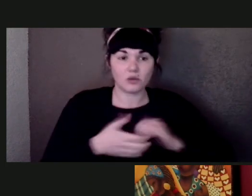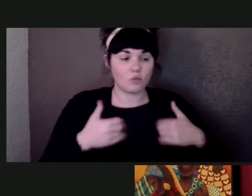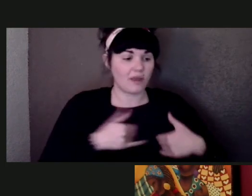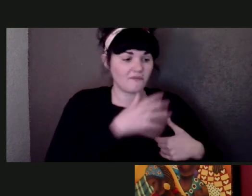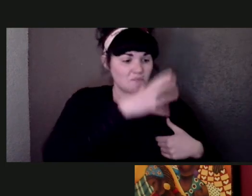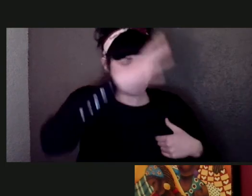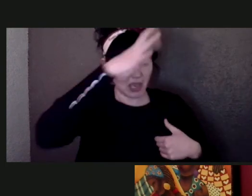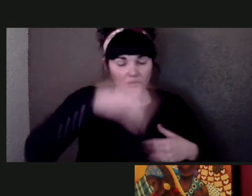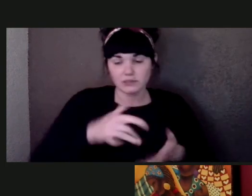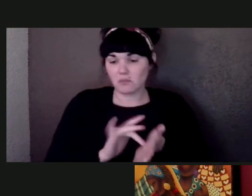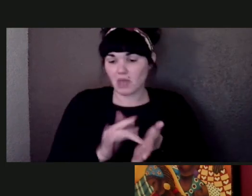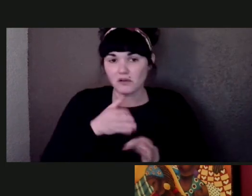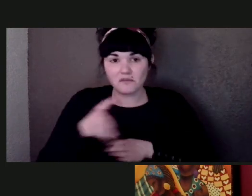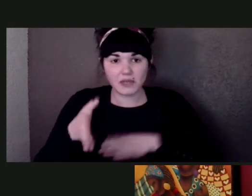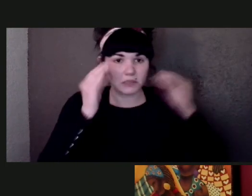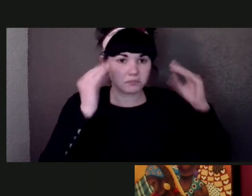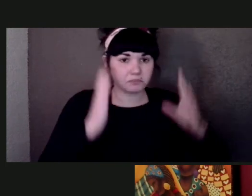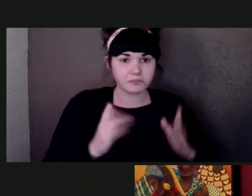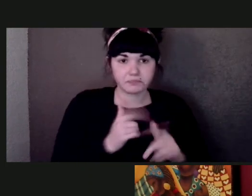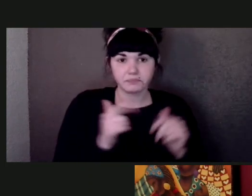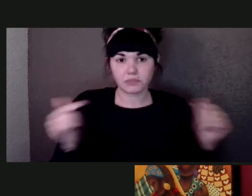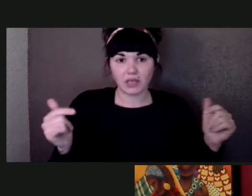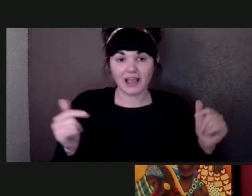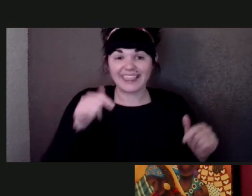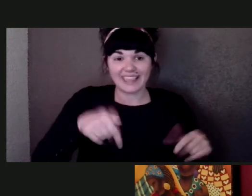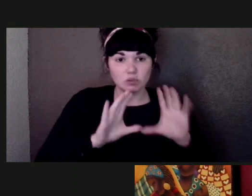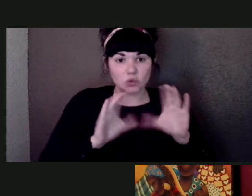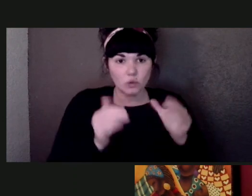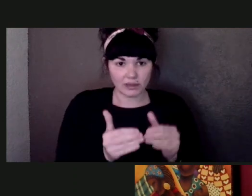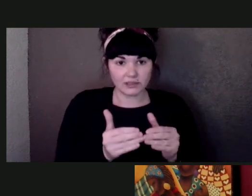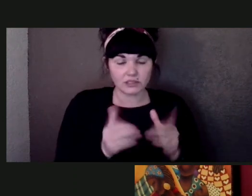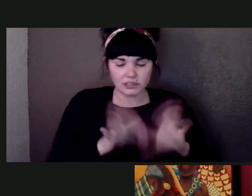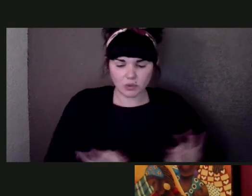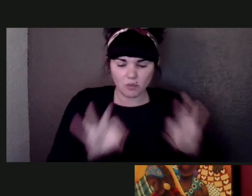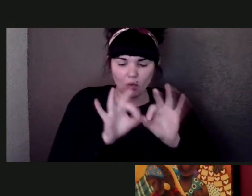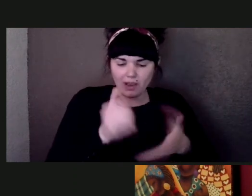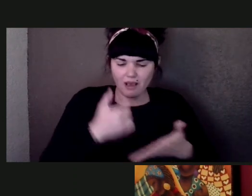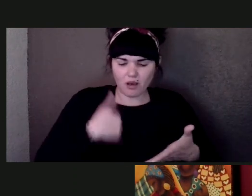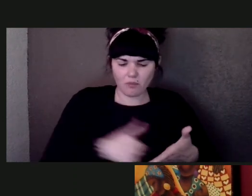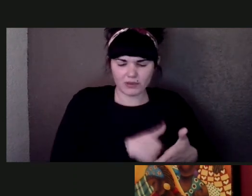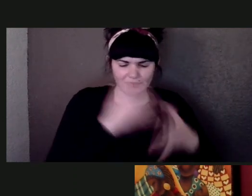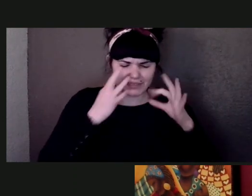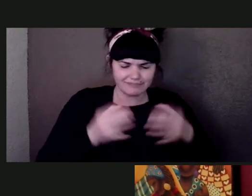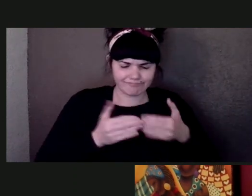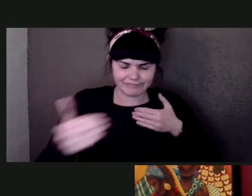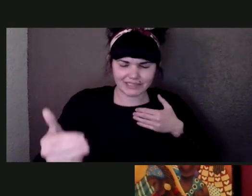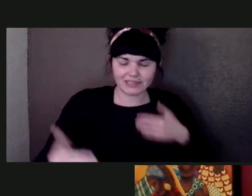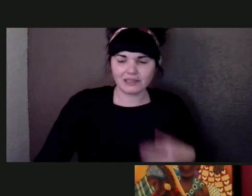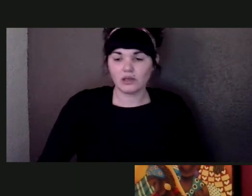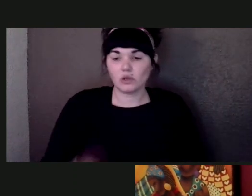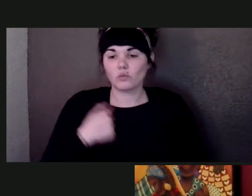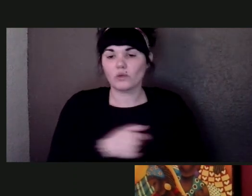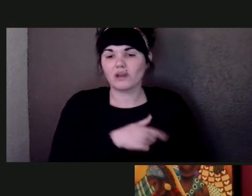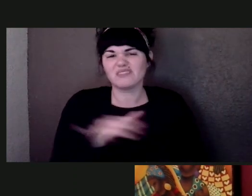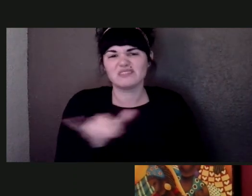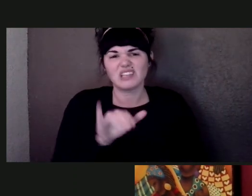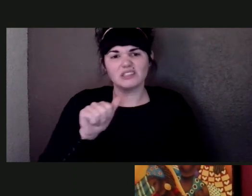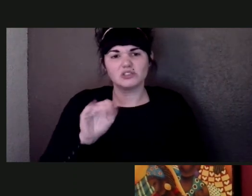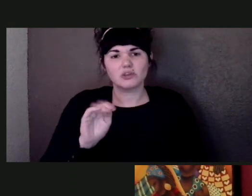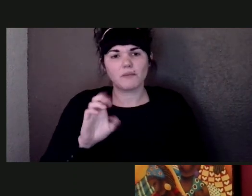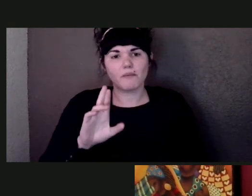is what's needed to make decisions. And, um, we're, as Jameta mentioned earlier, um, we're, we've been